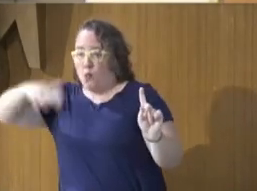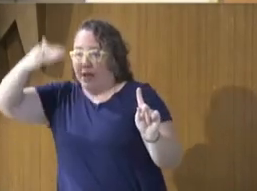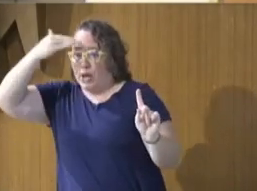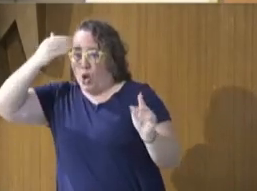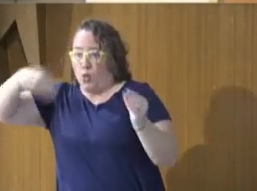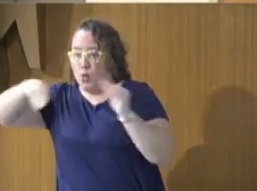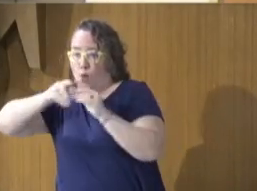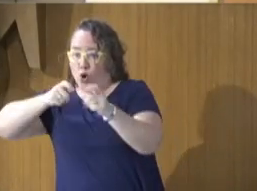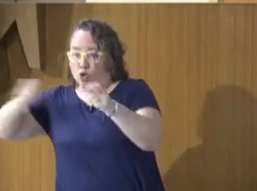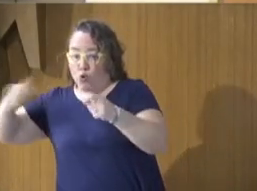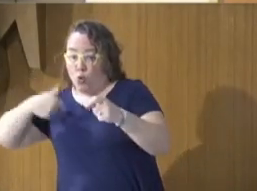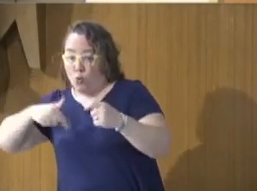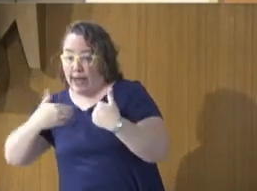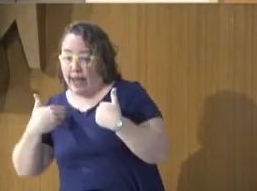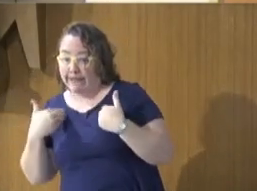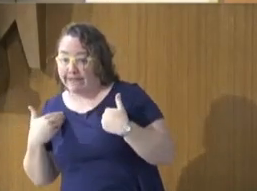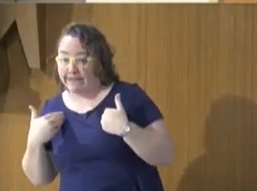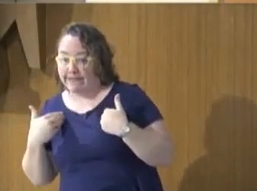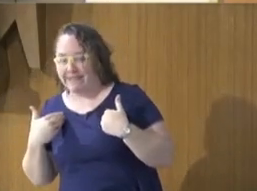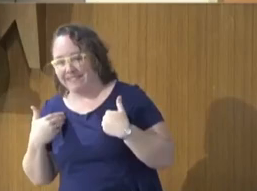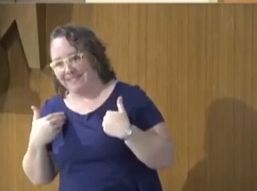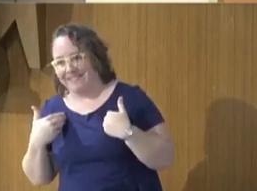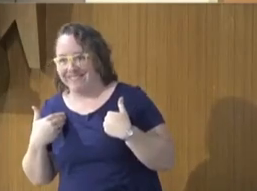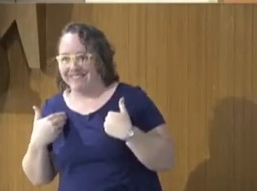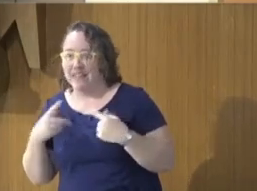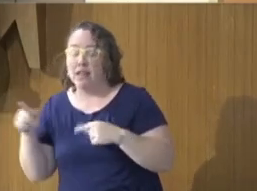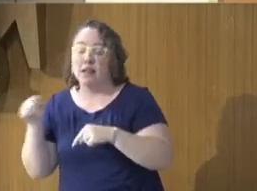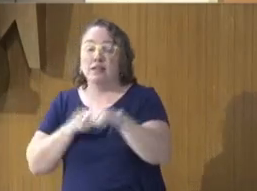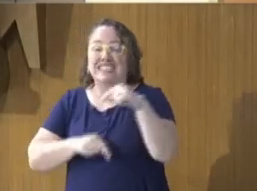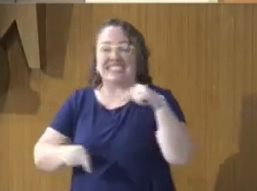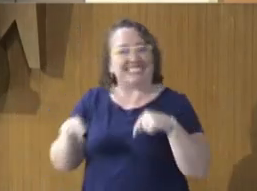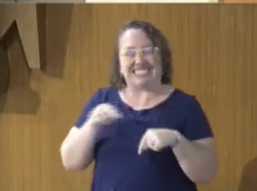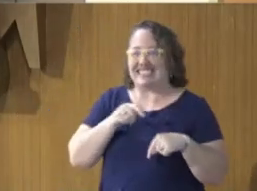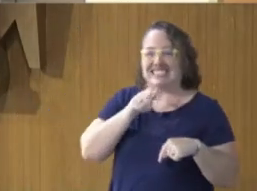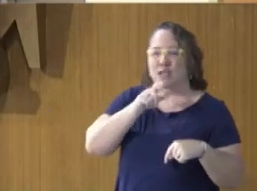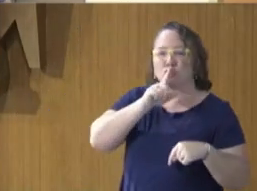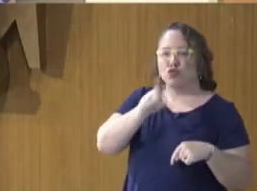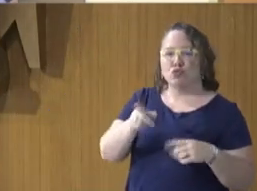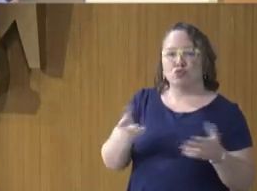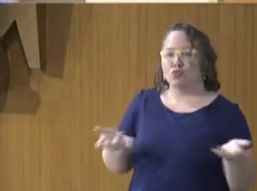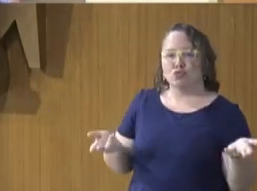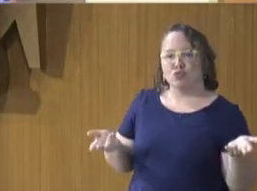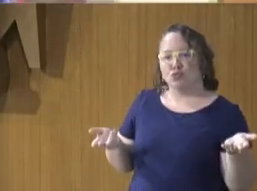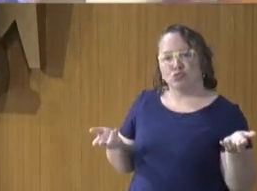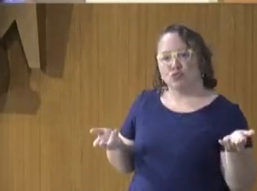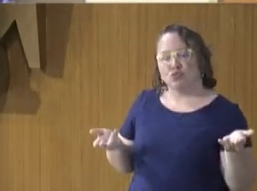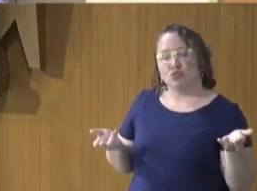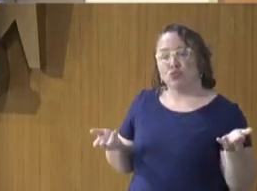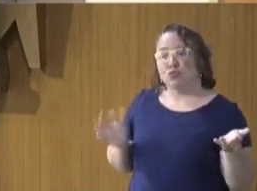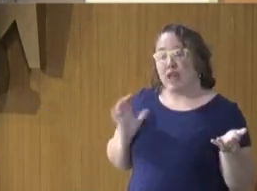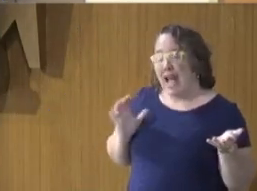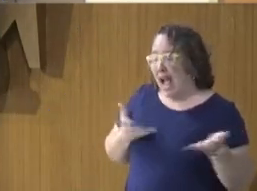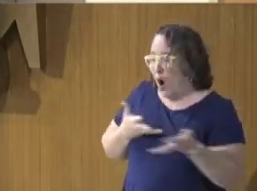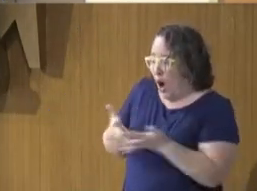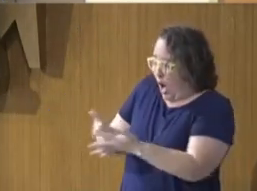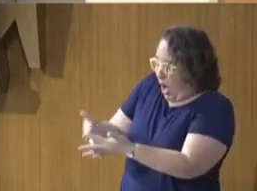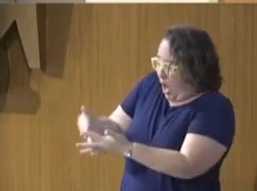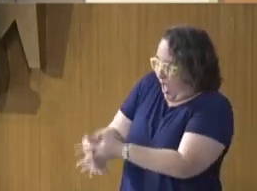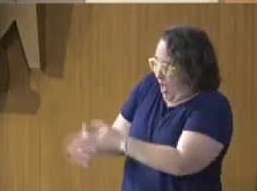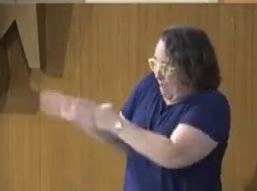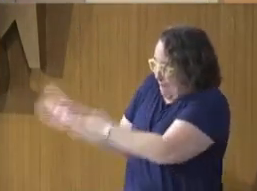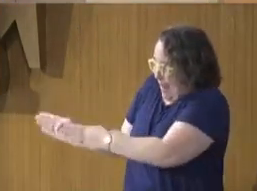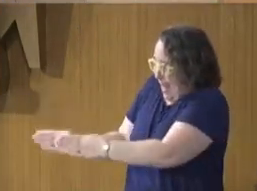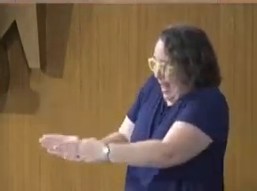feel. But when we step back and think about it, none of our concrete plans